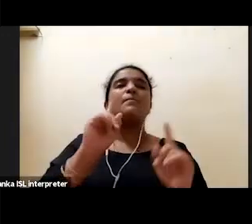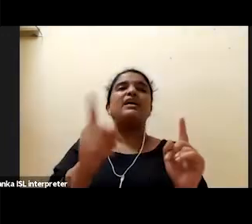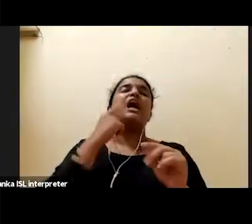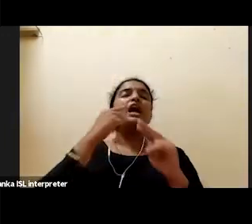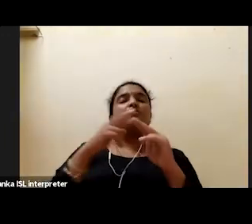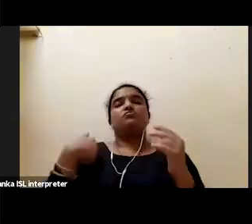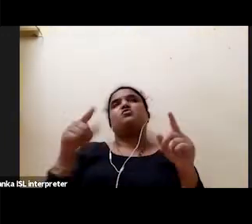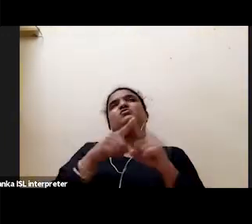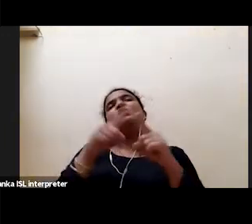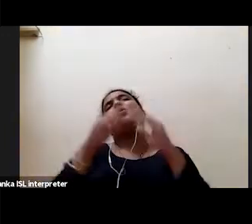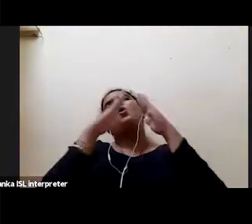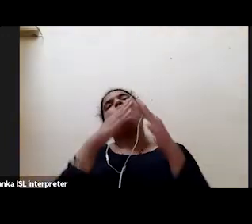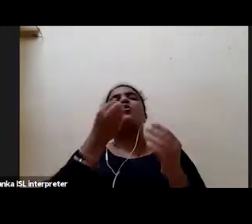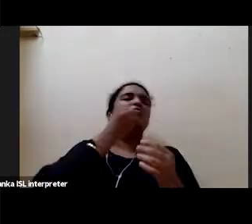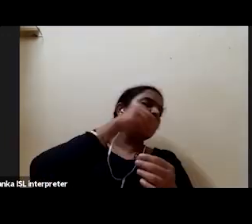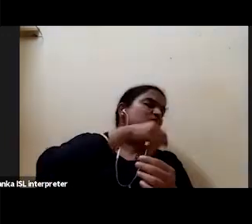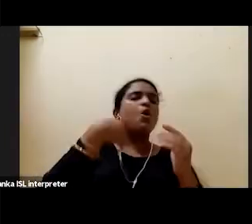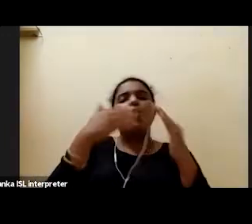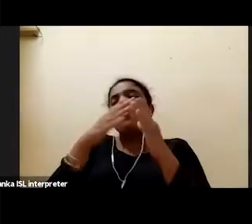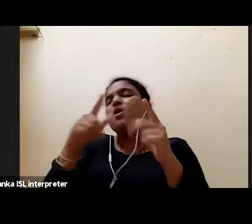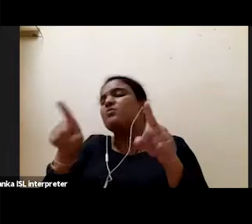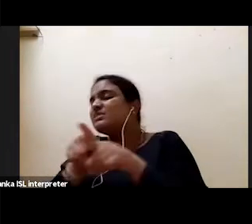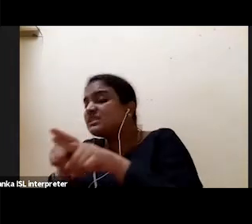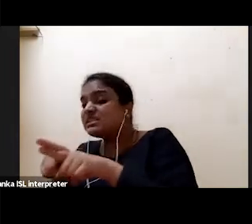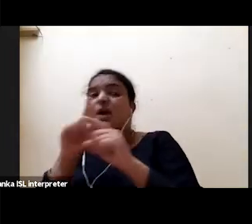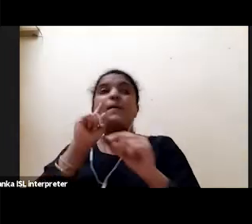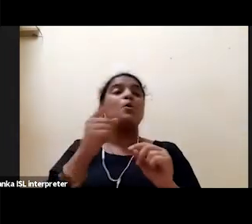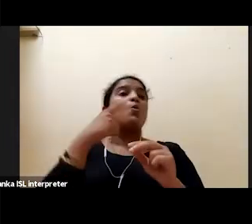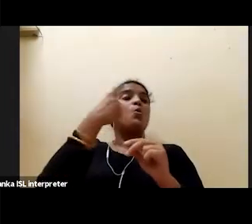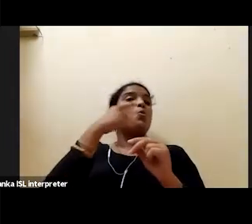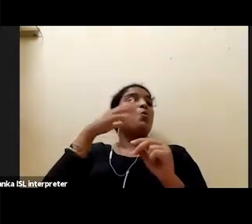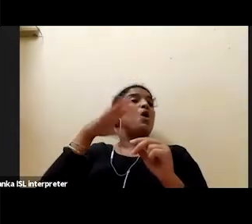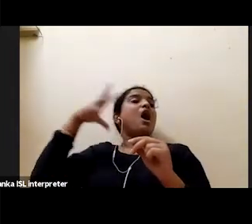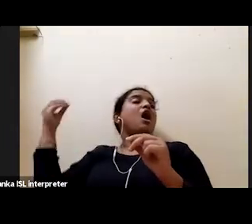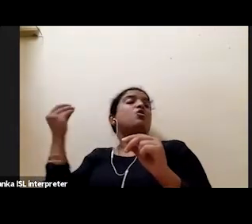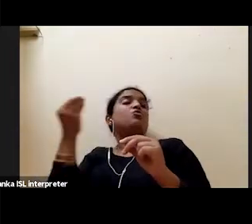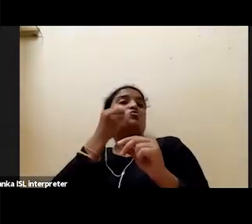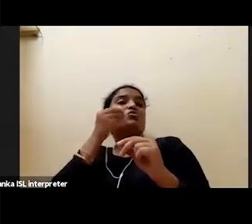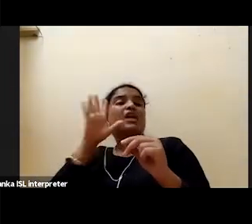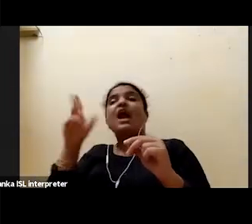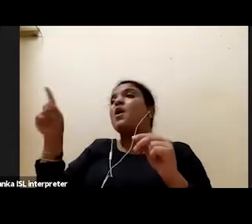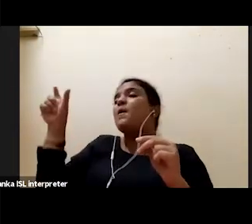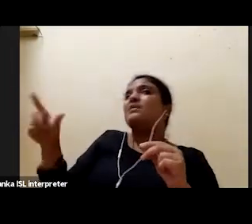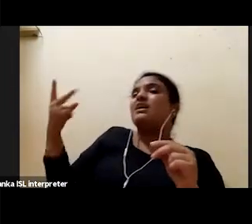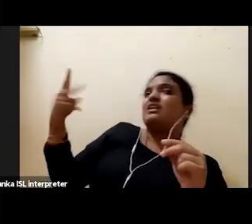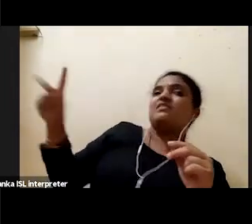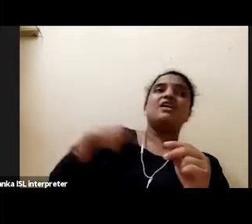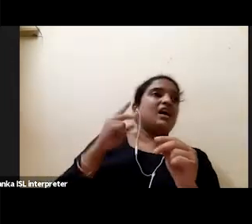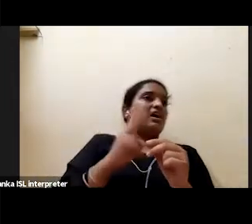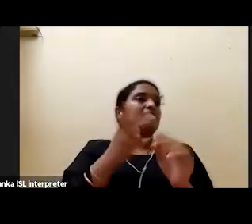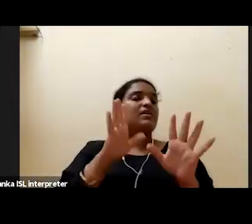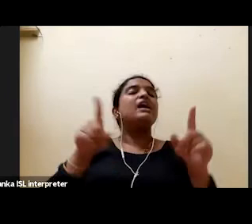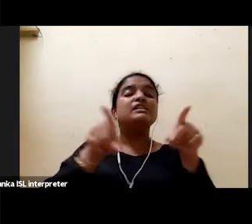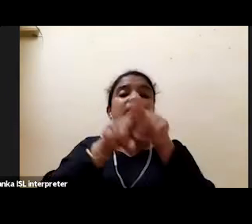just loves home food, home cooking, he's not the same as someone who likes to eat out a lot. And which is why you need to get